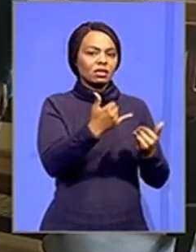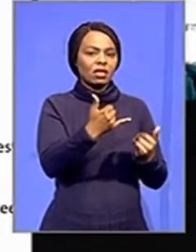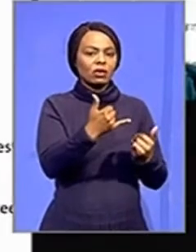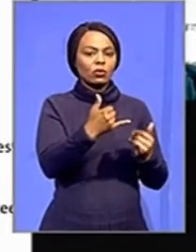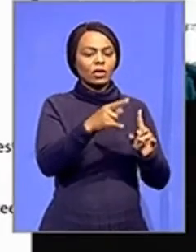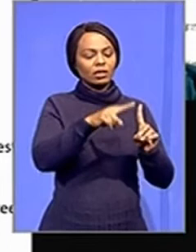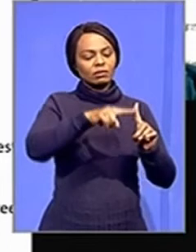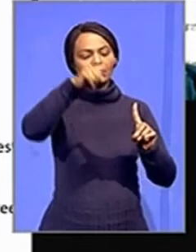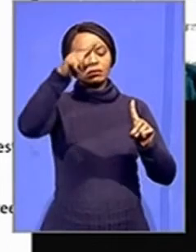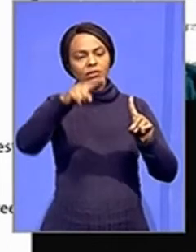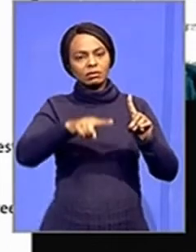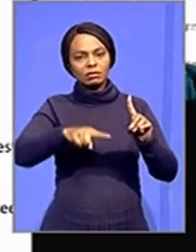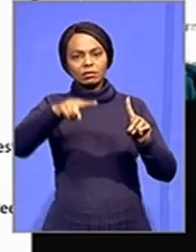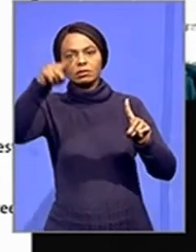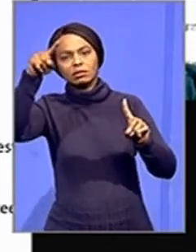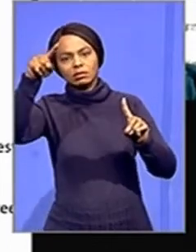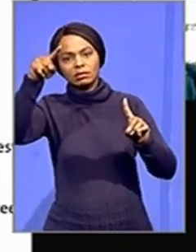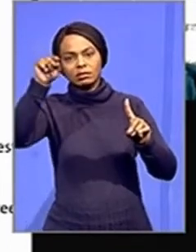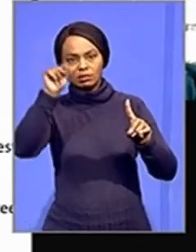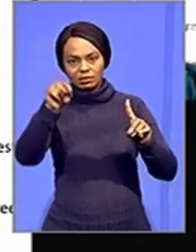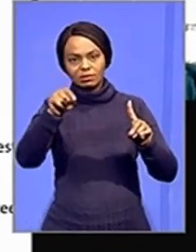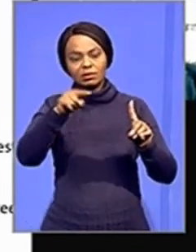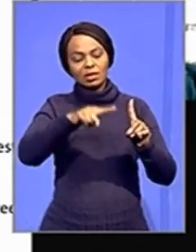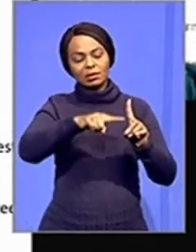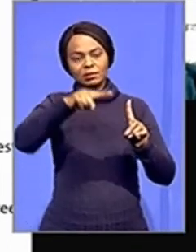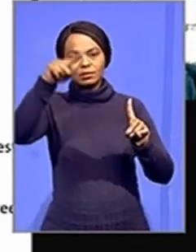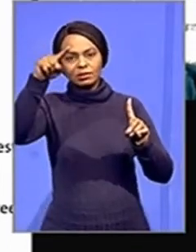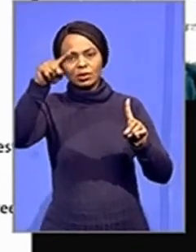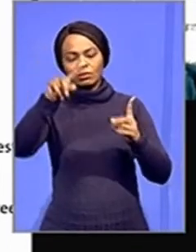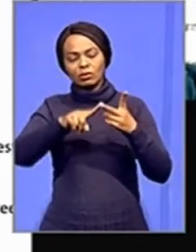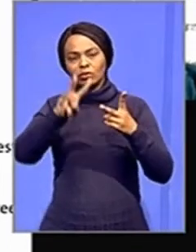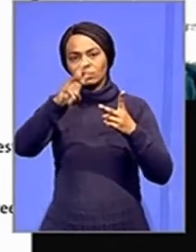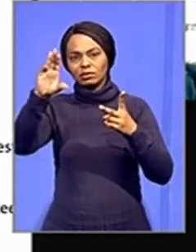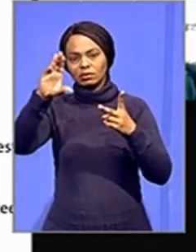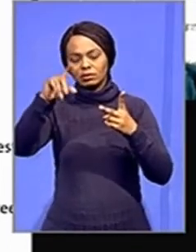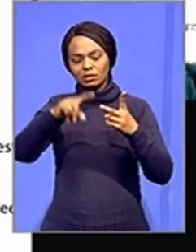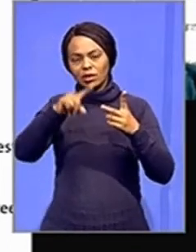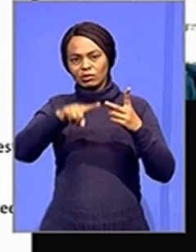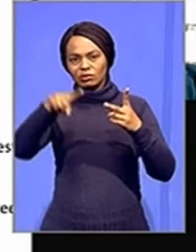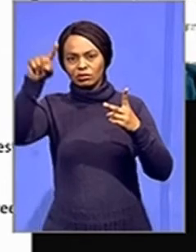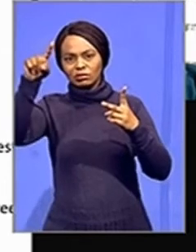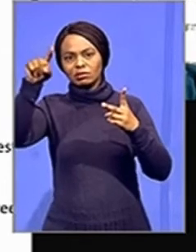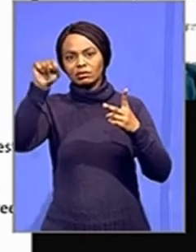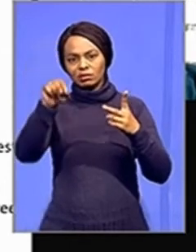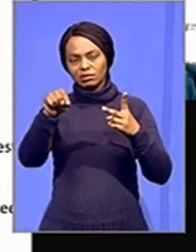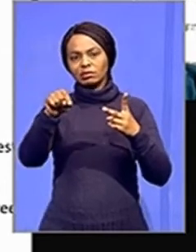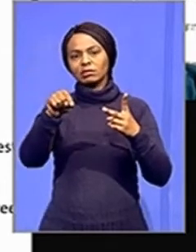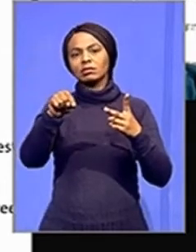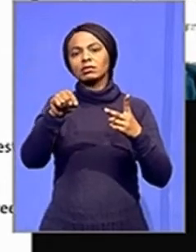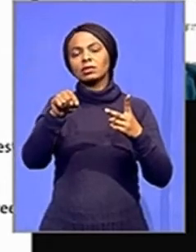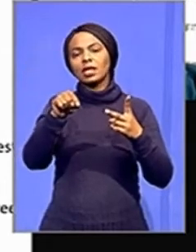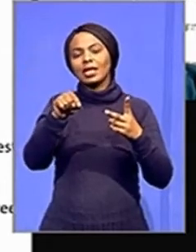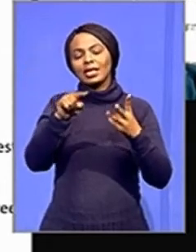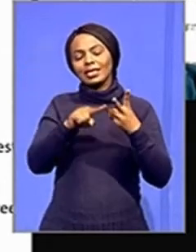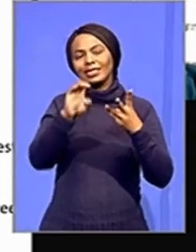increase in cases and the western cape as well a similar trend. The